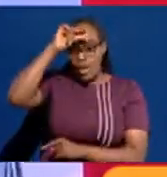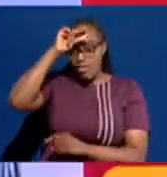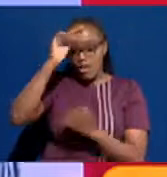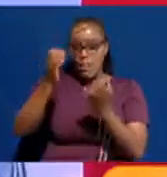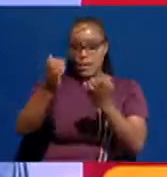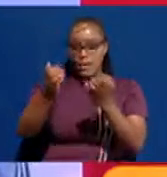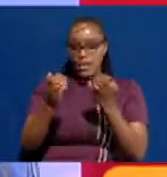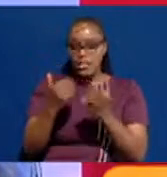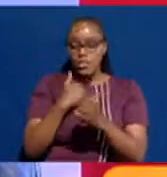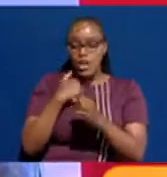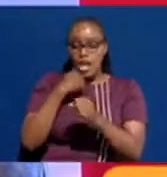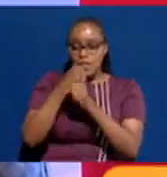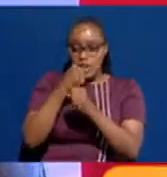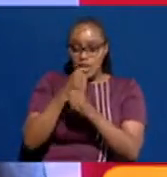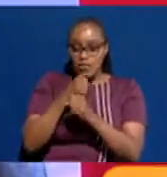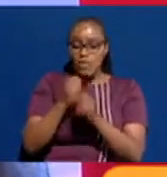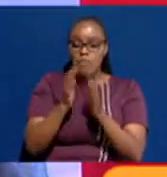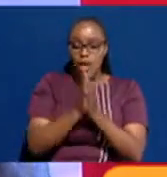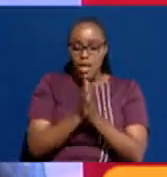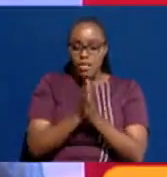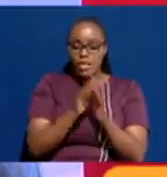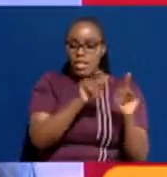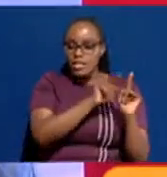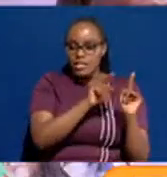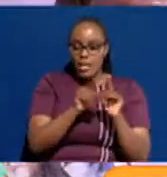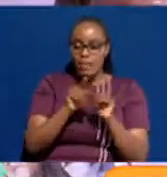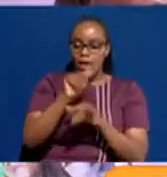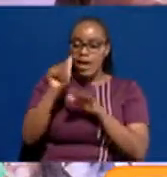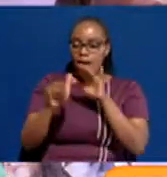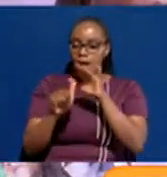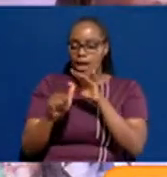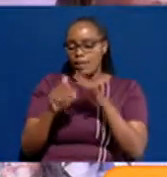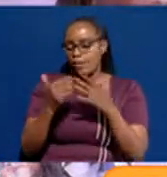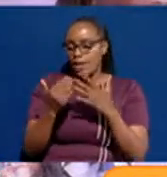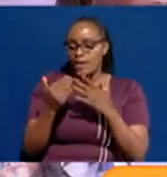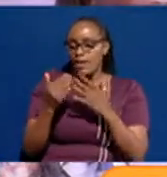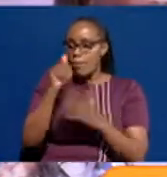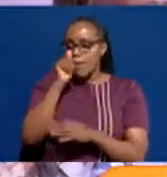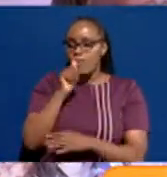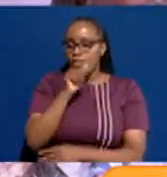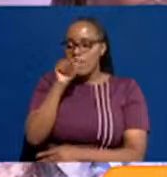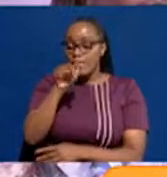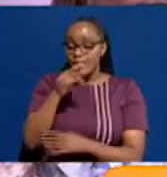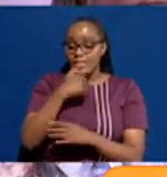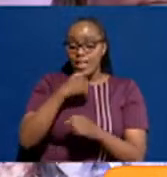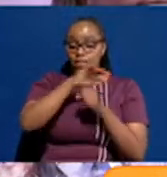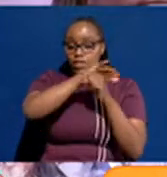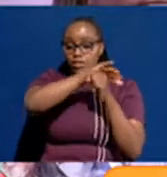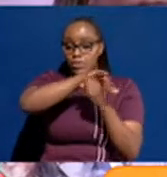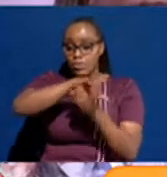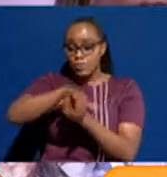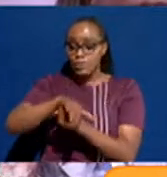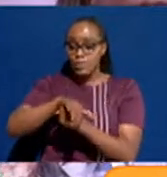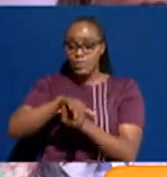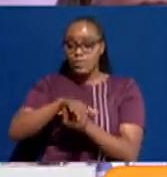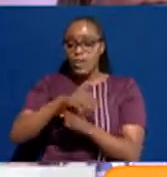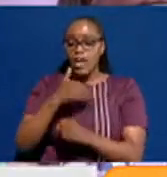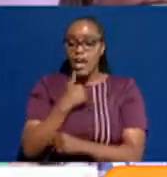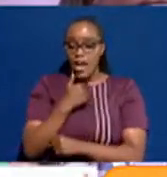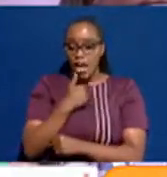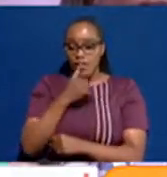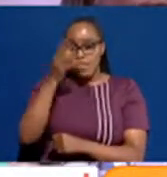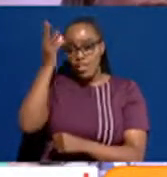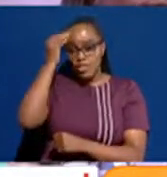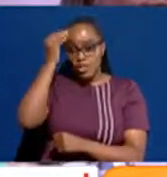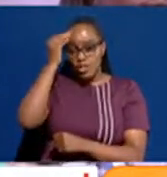leave education in the hands of the rich only? This undermines the right to